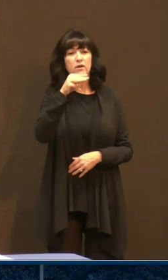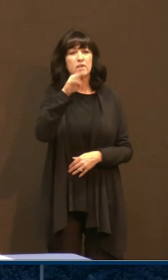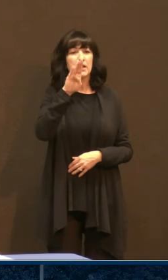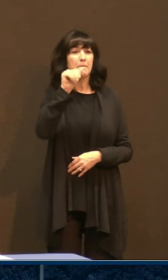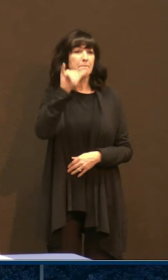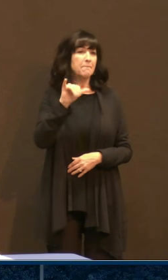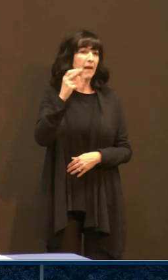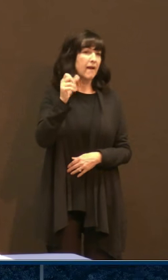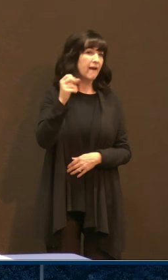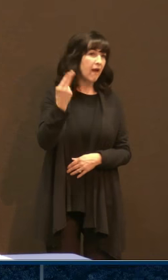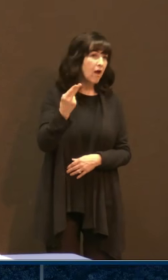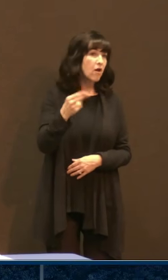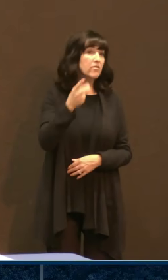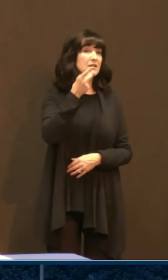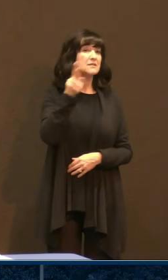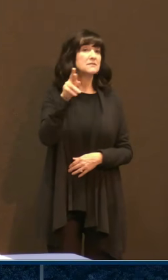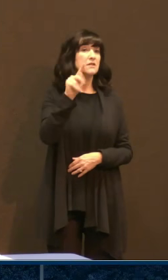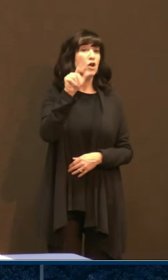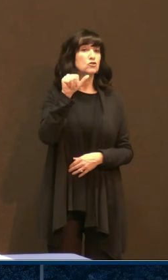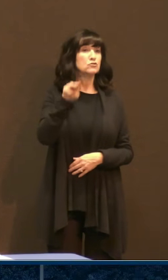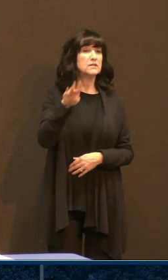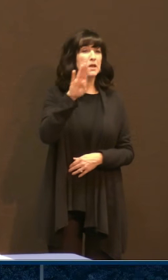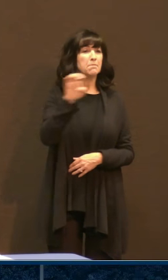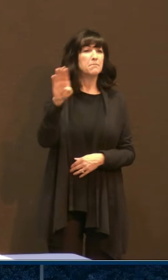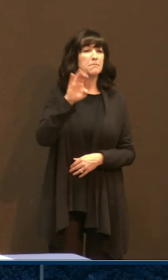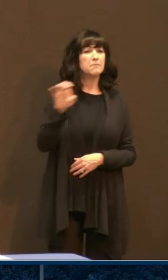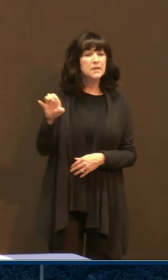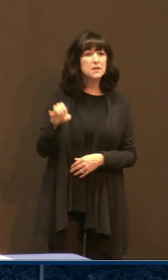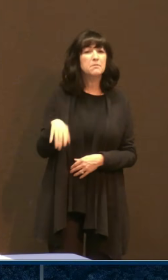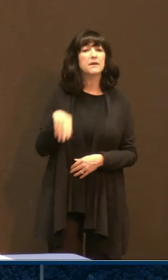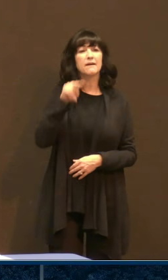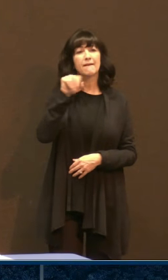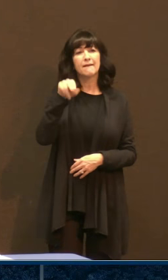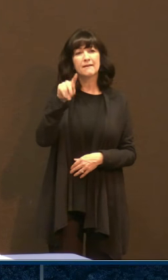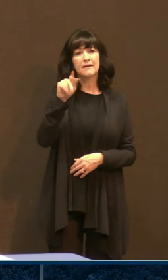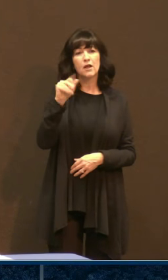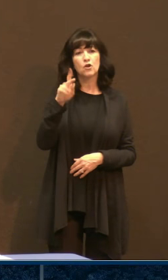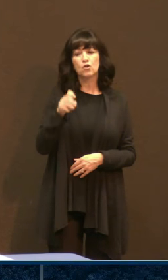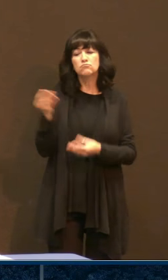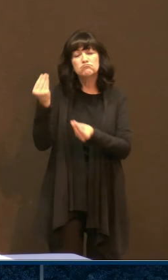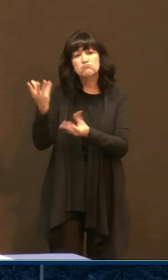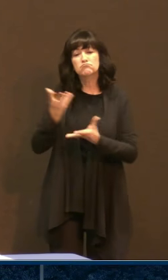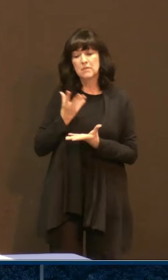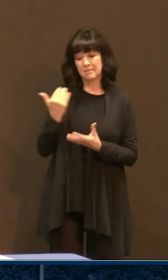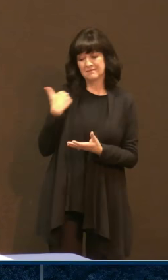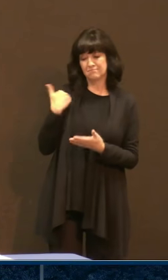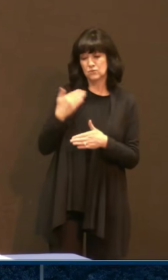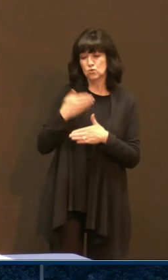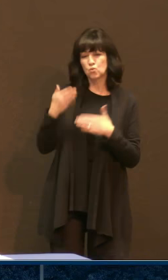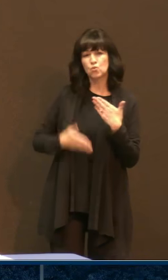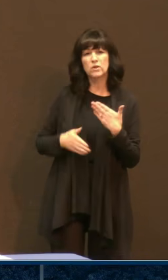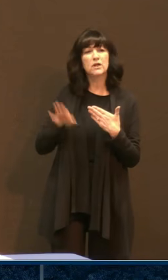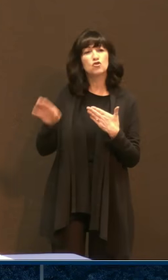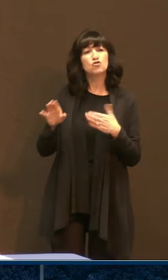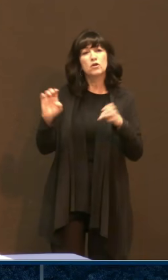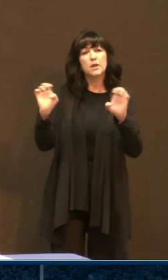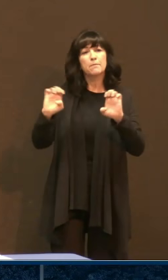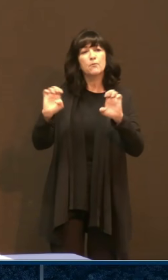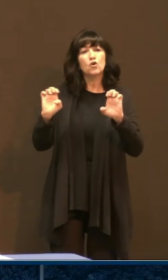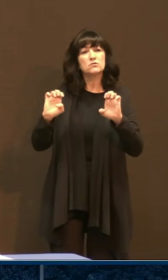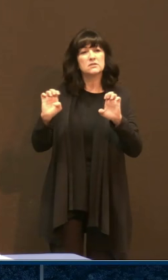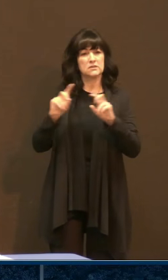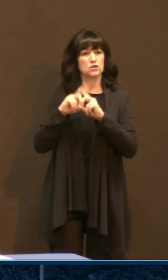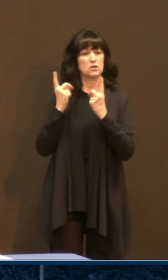Dr. David Tam at Beebe, and I said, tell me what your emergency room looked like over the weekend. And so we get a very